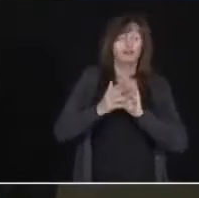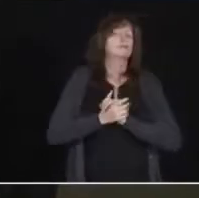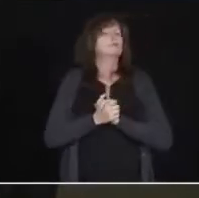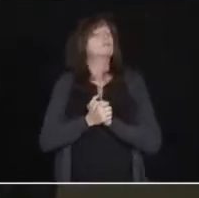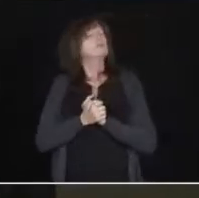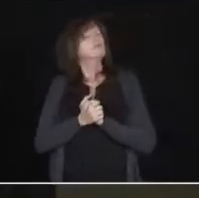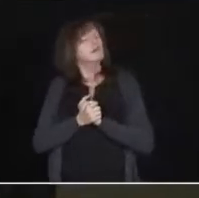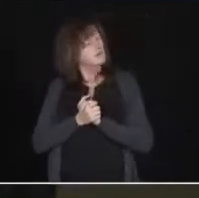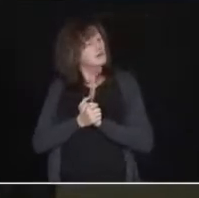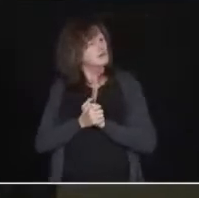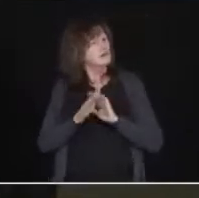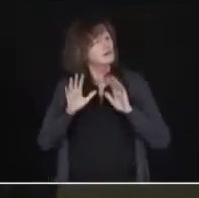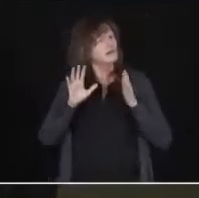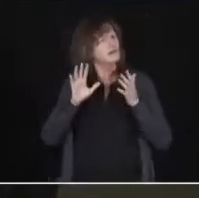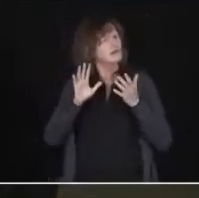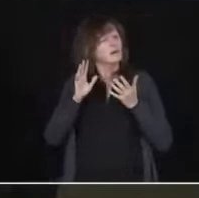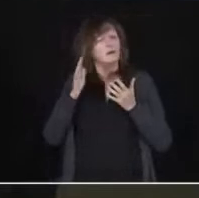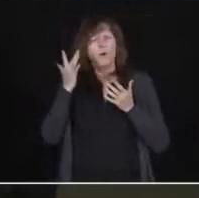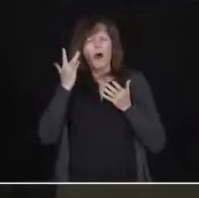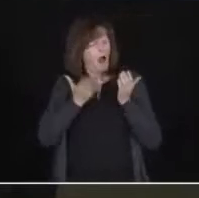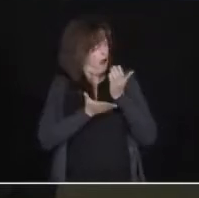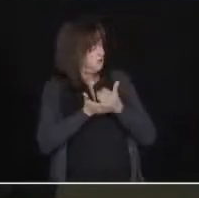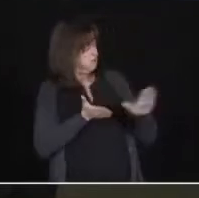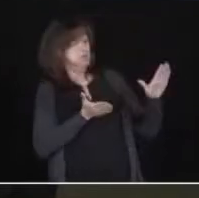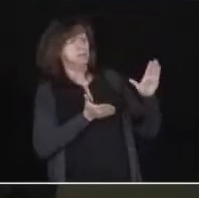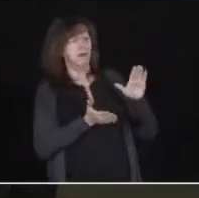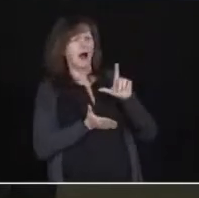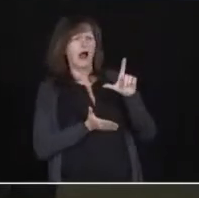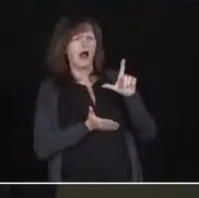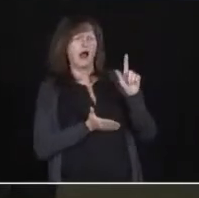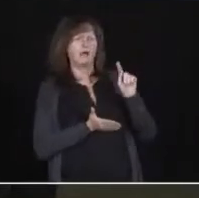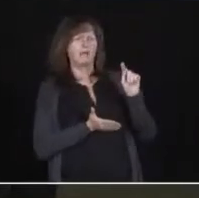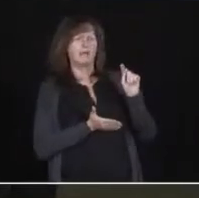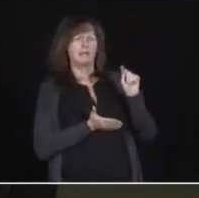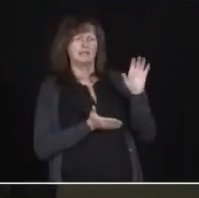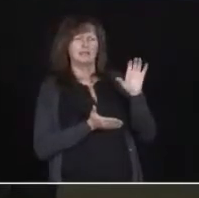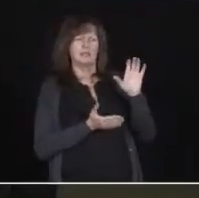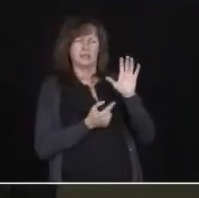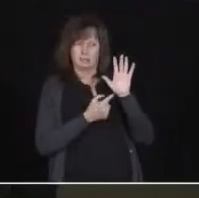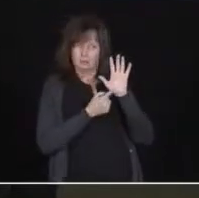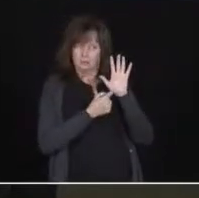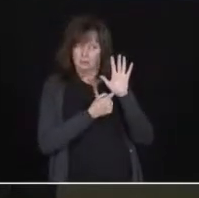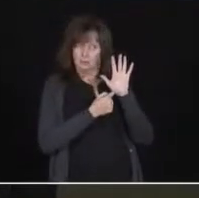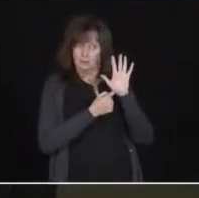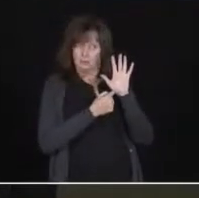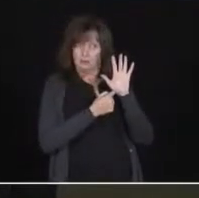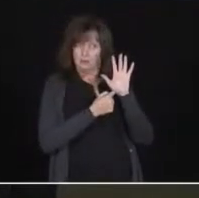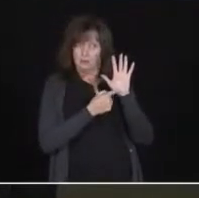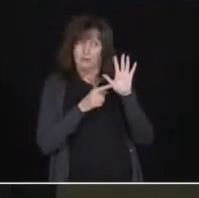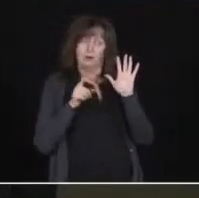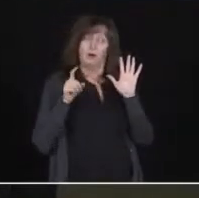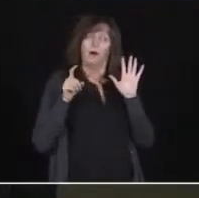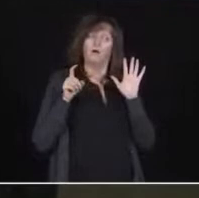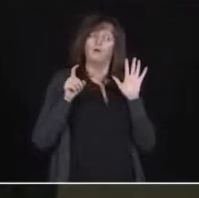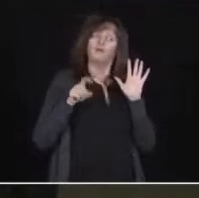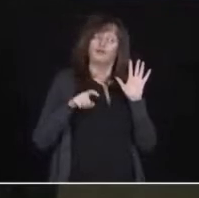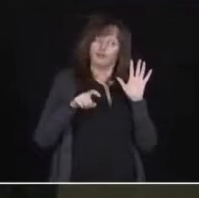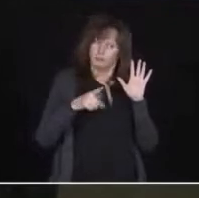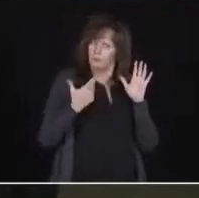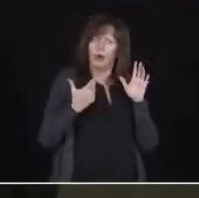sector was excluded from this legislation, or was not excluded rather from this legislation, why they were